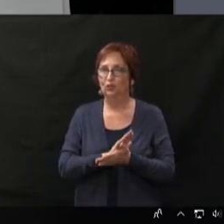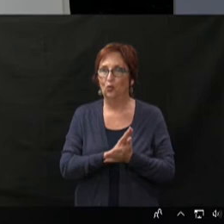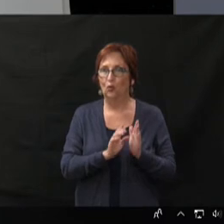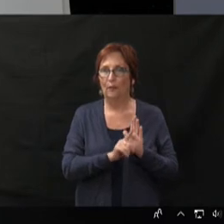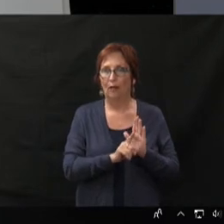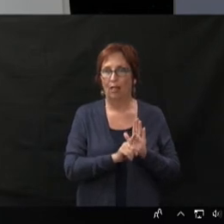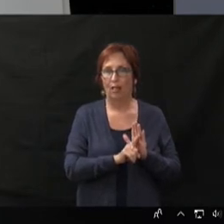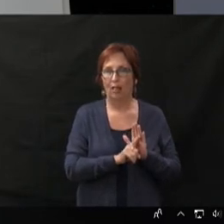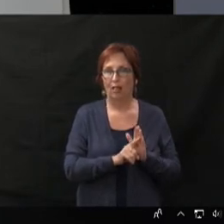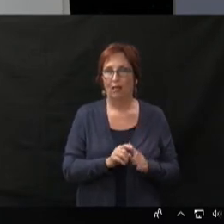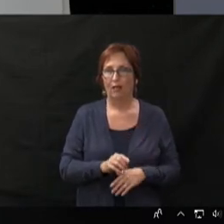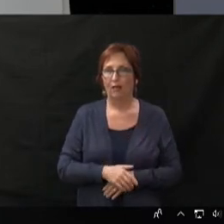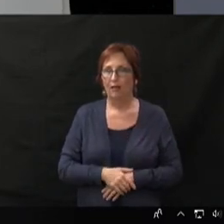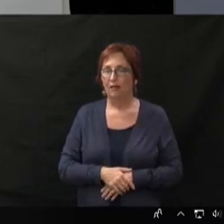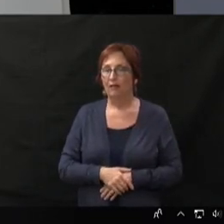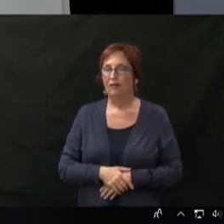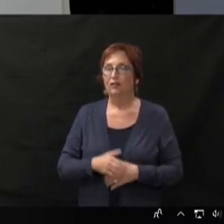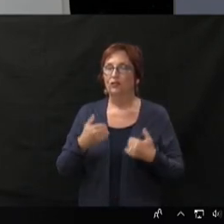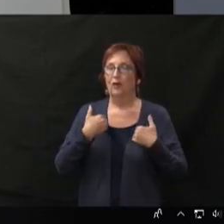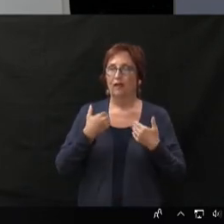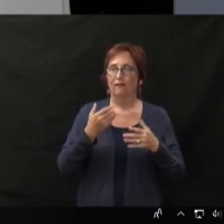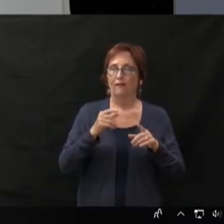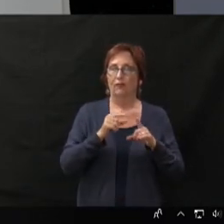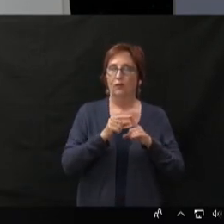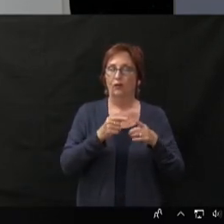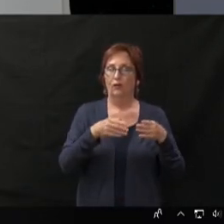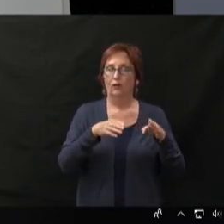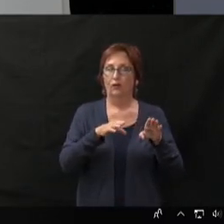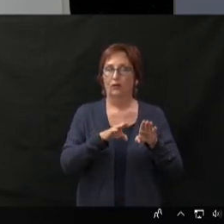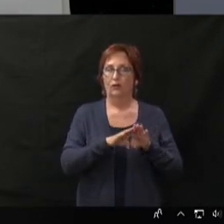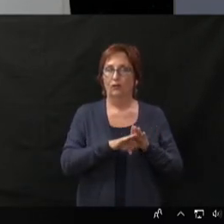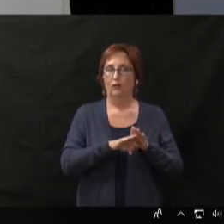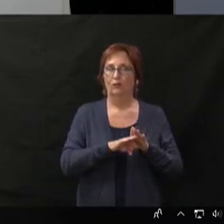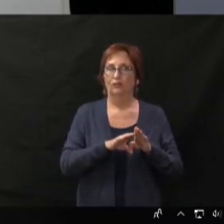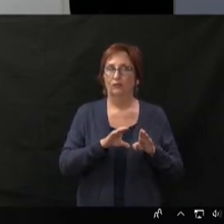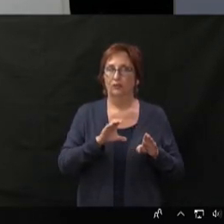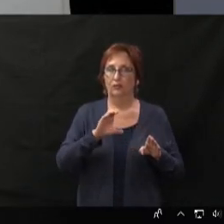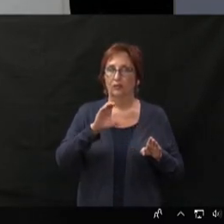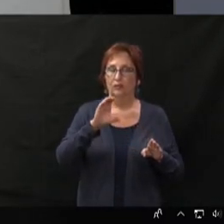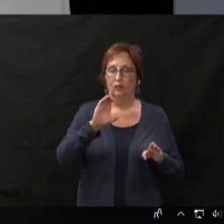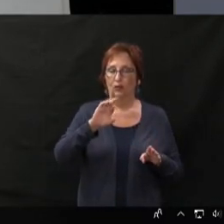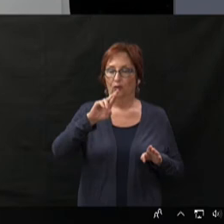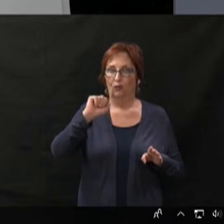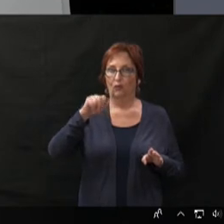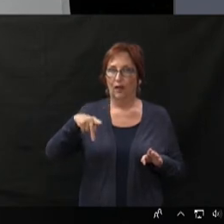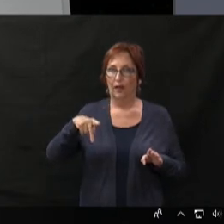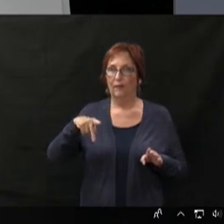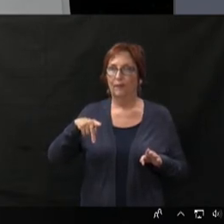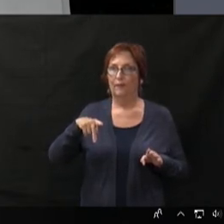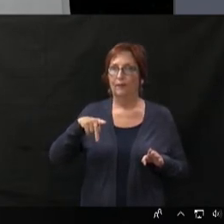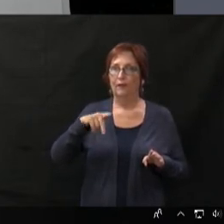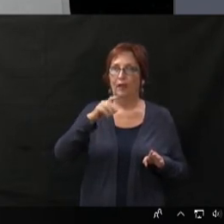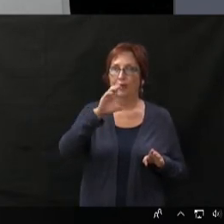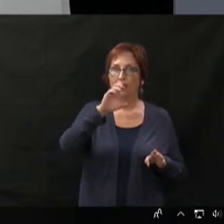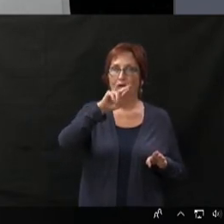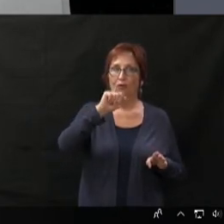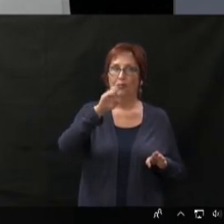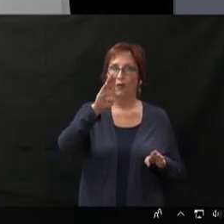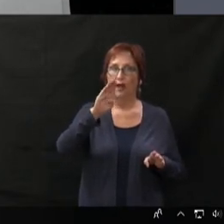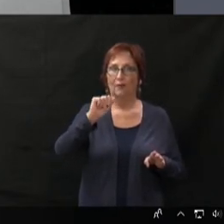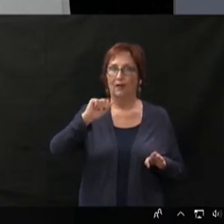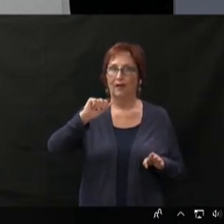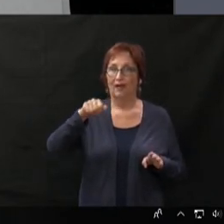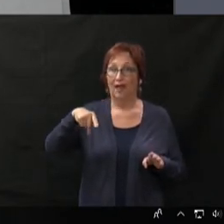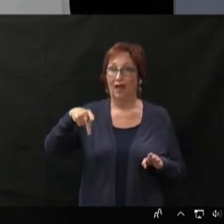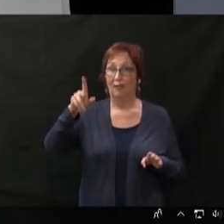word closed crab, closed app, and then consonant LE, pull again. So crab apple. But it is